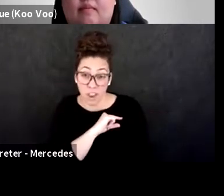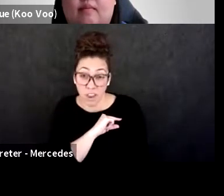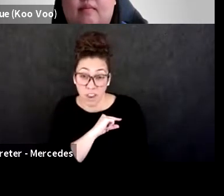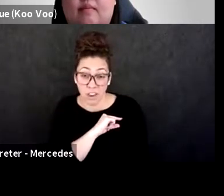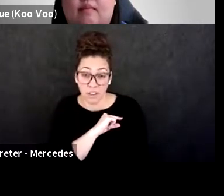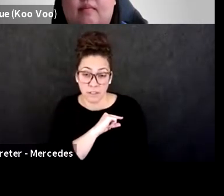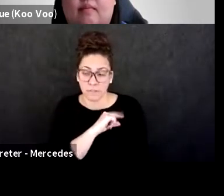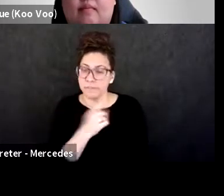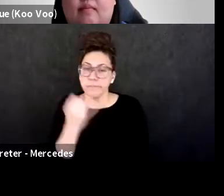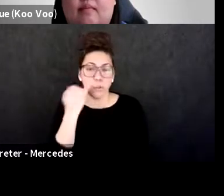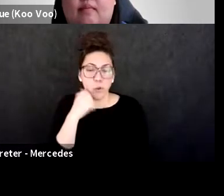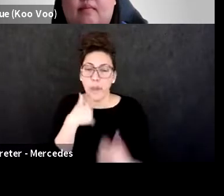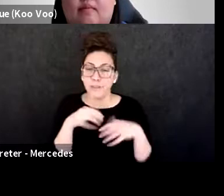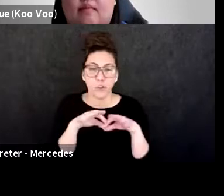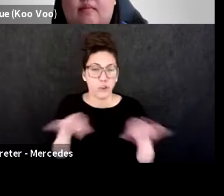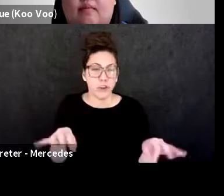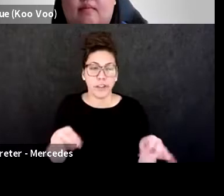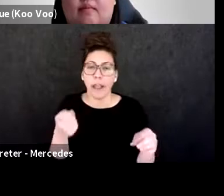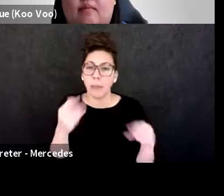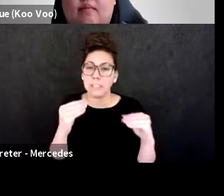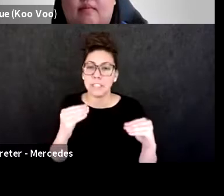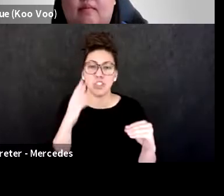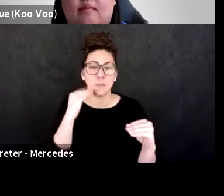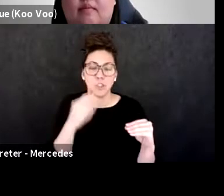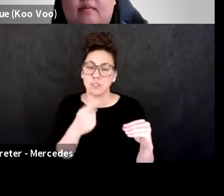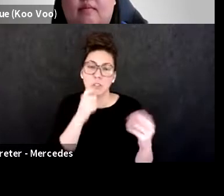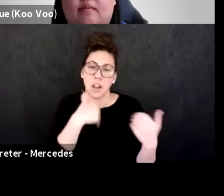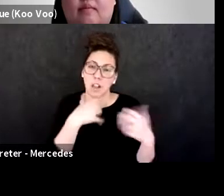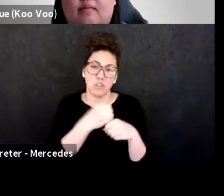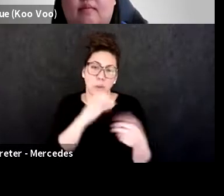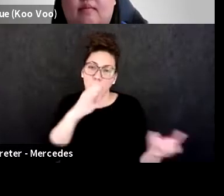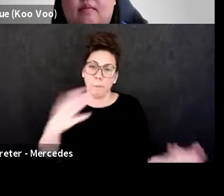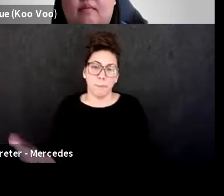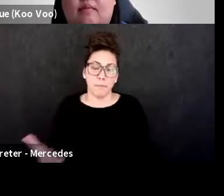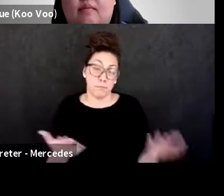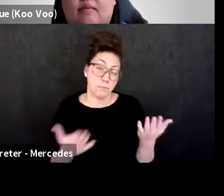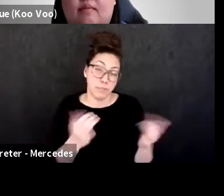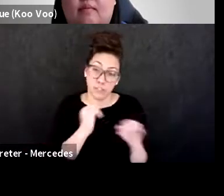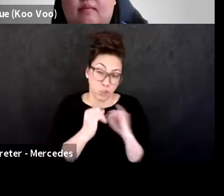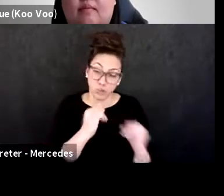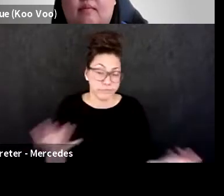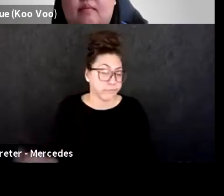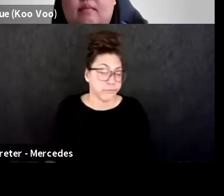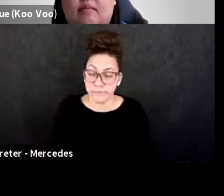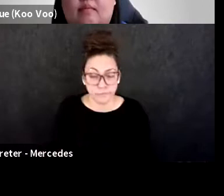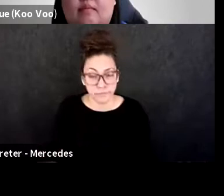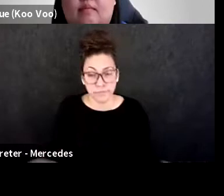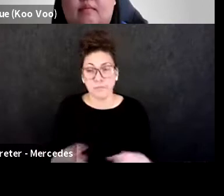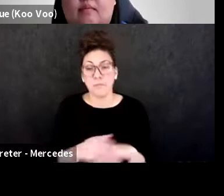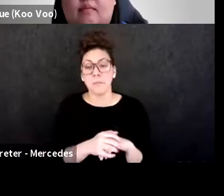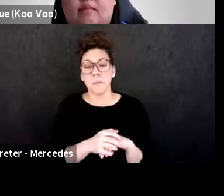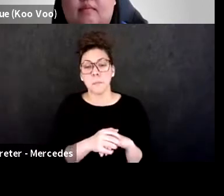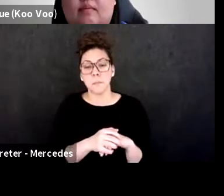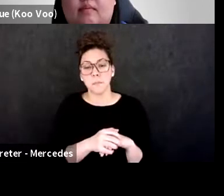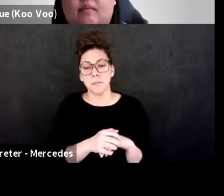interview if you don't have a degree and even a little bit of teaching experience, most likely. But that interview experience counts